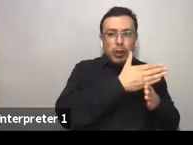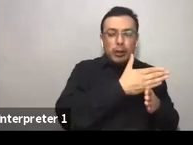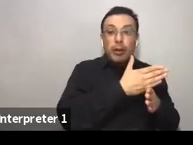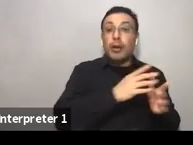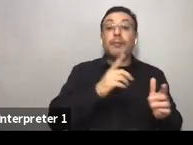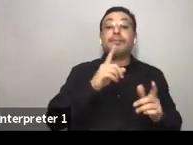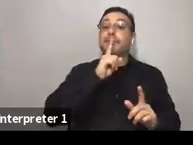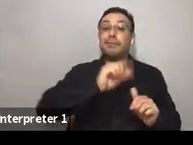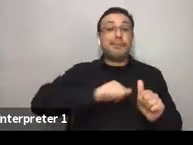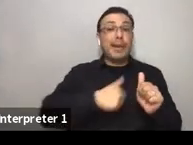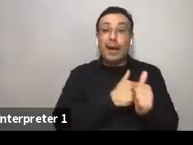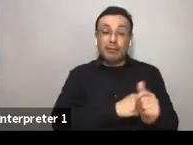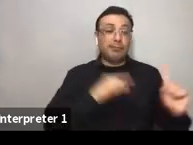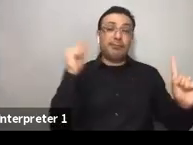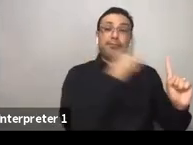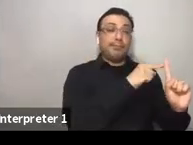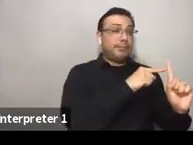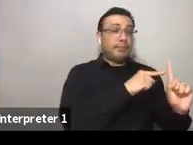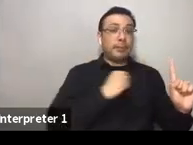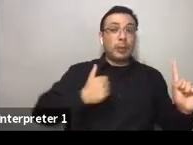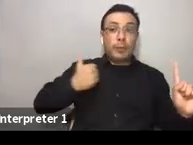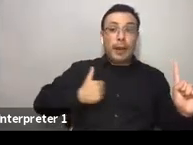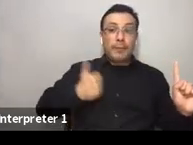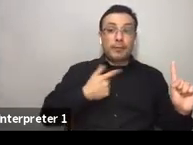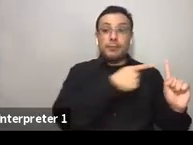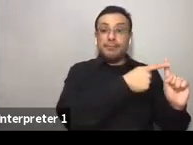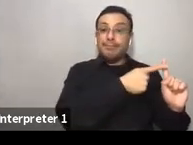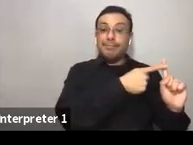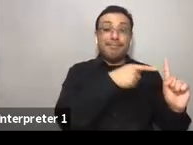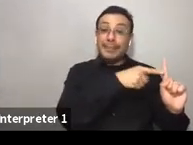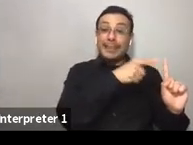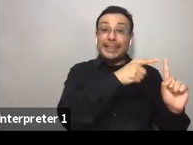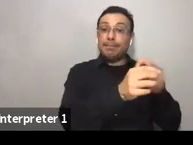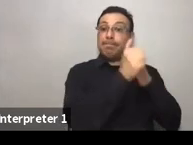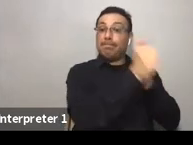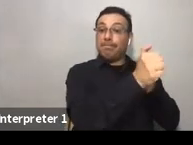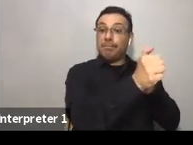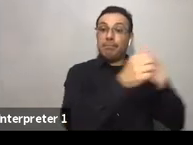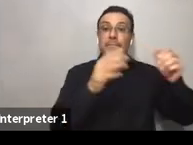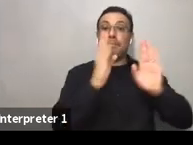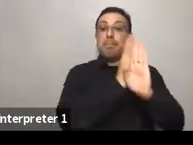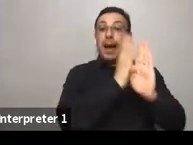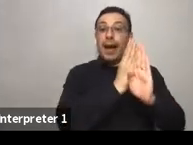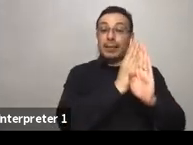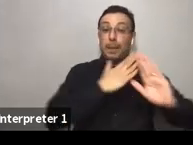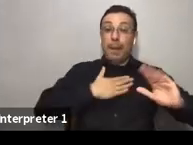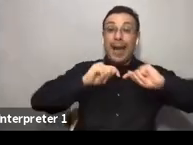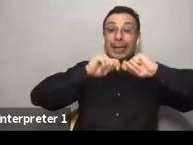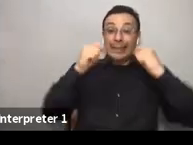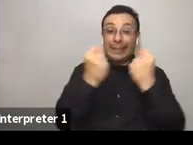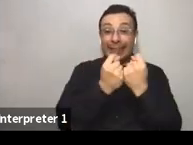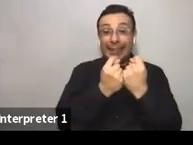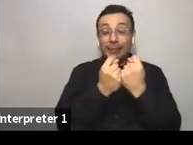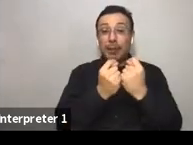survivor. Think about it as the survivor drives the bus. It needs to be done in collaboration with the